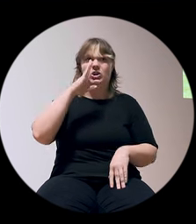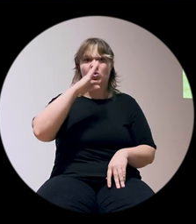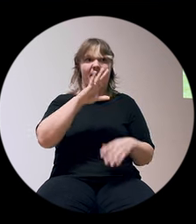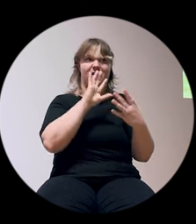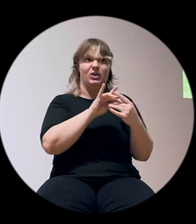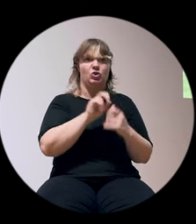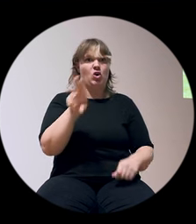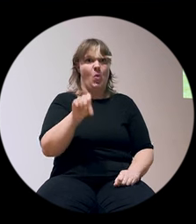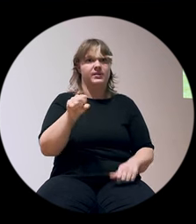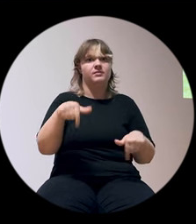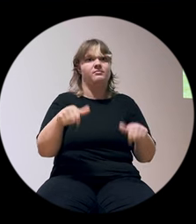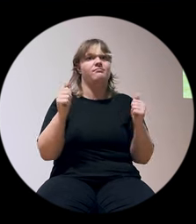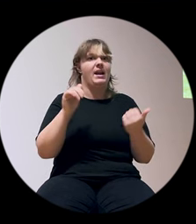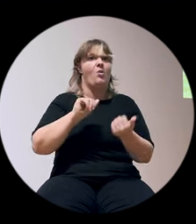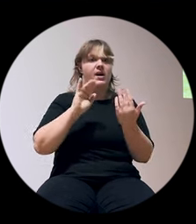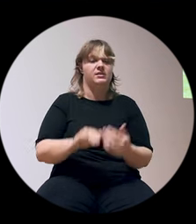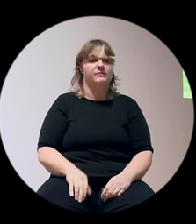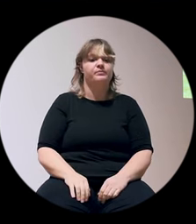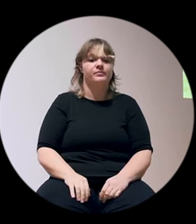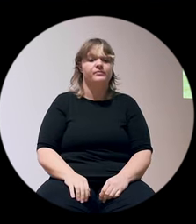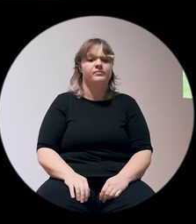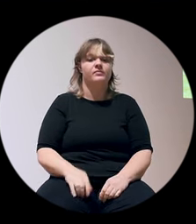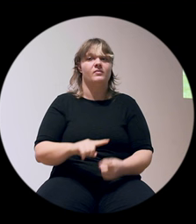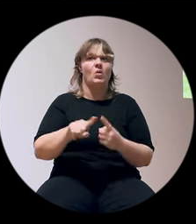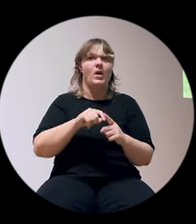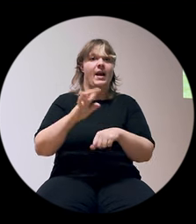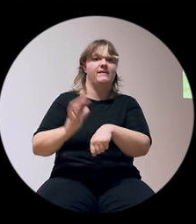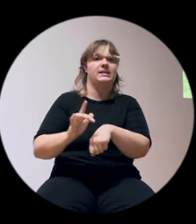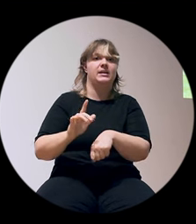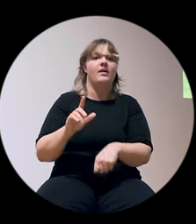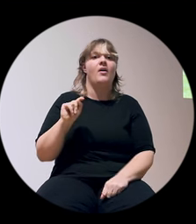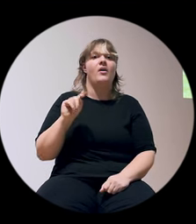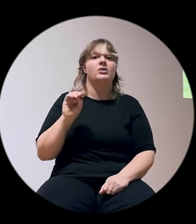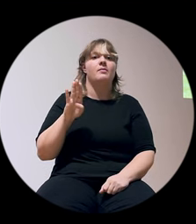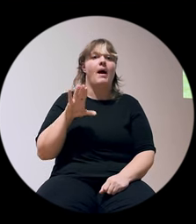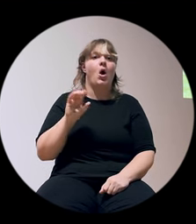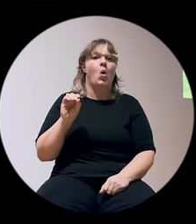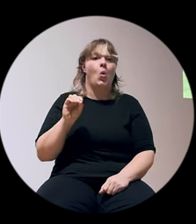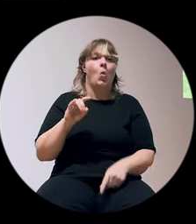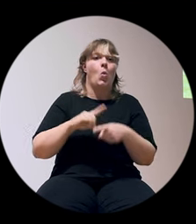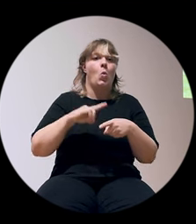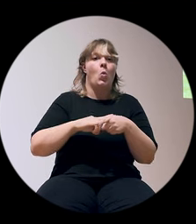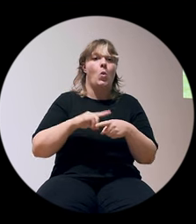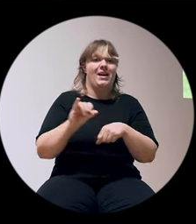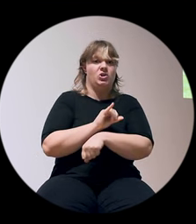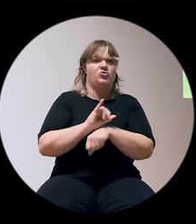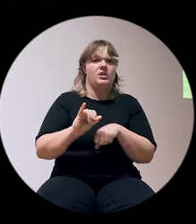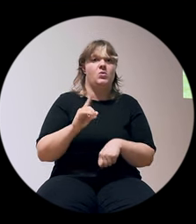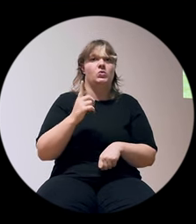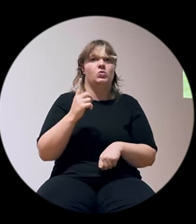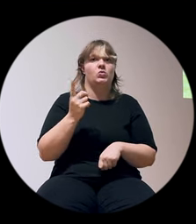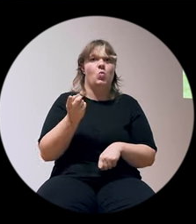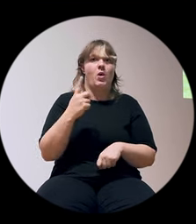many ways. Upon my visit, the tobacco industry was one of the largest